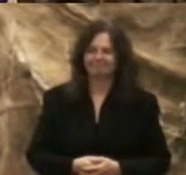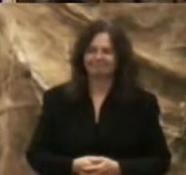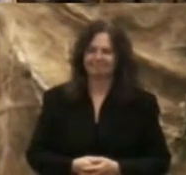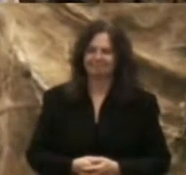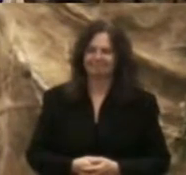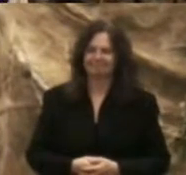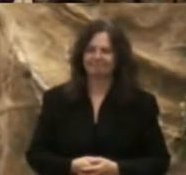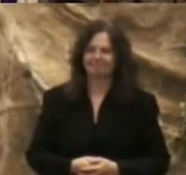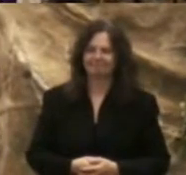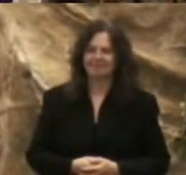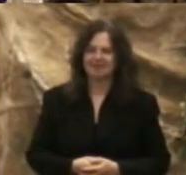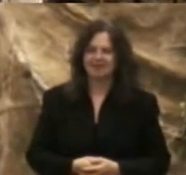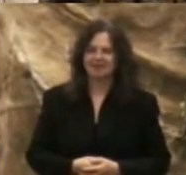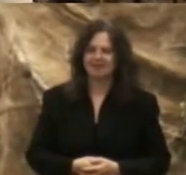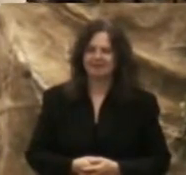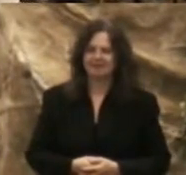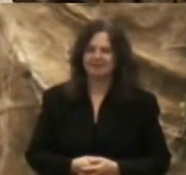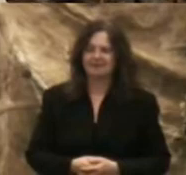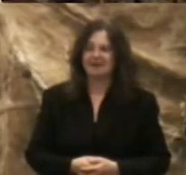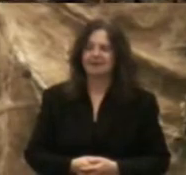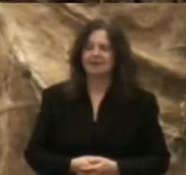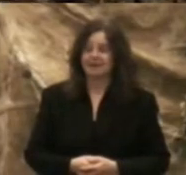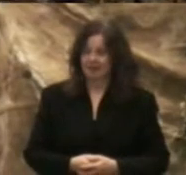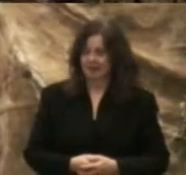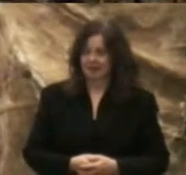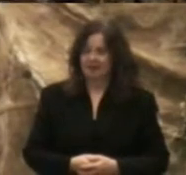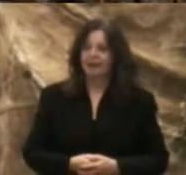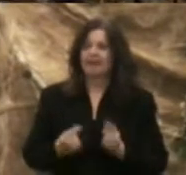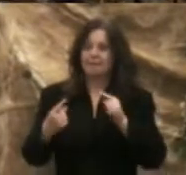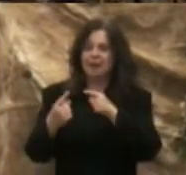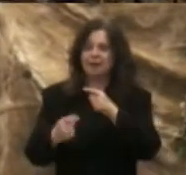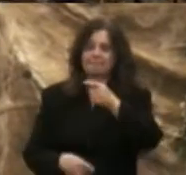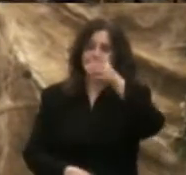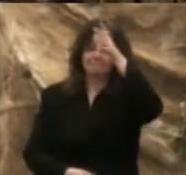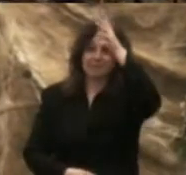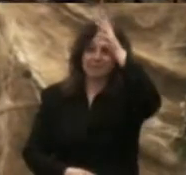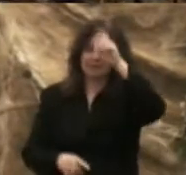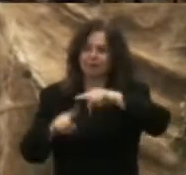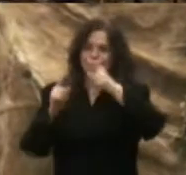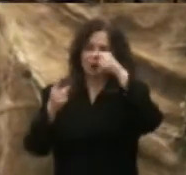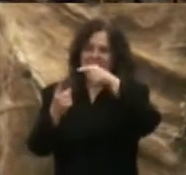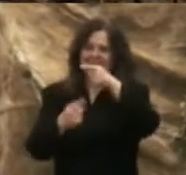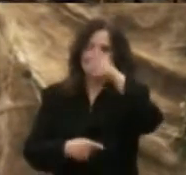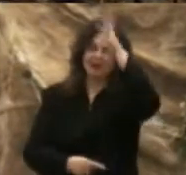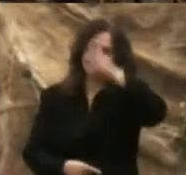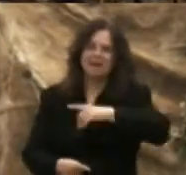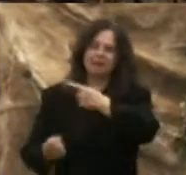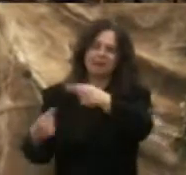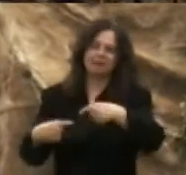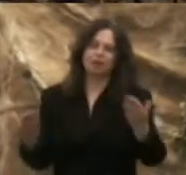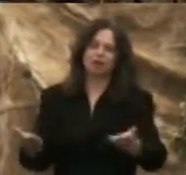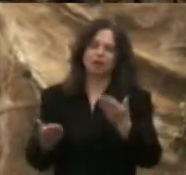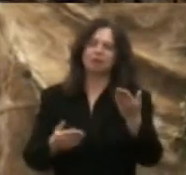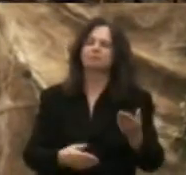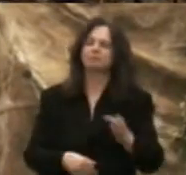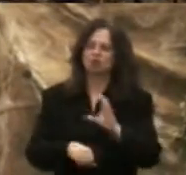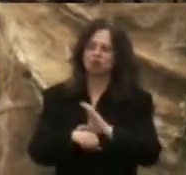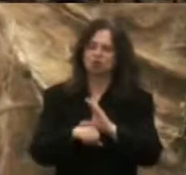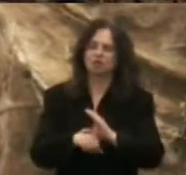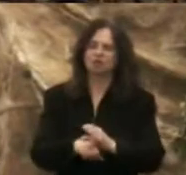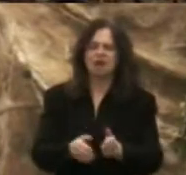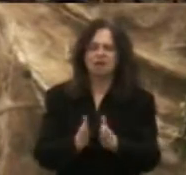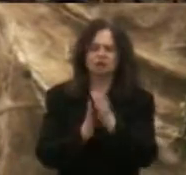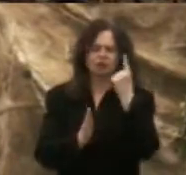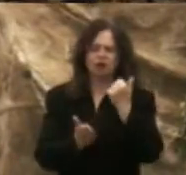A man came to Bethel hoping for some help this past week. We sat down and we